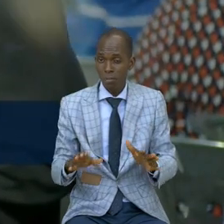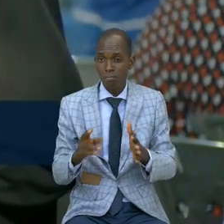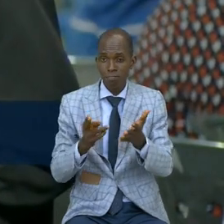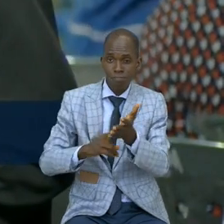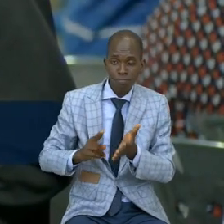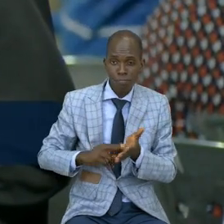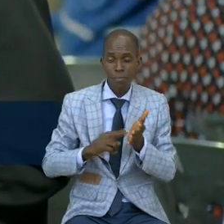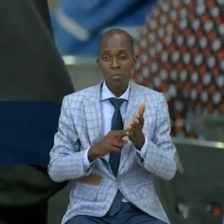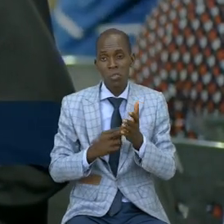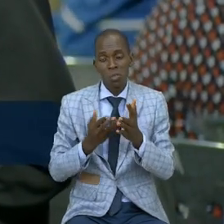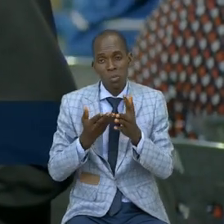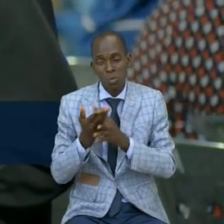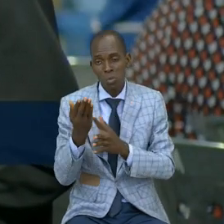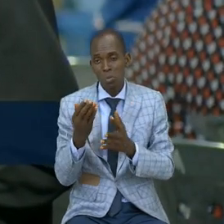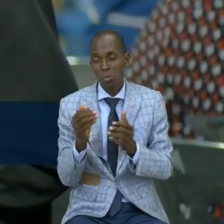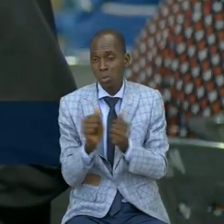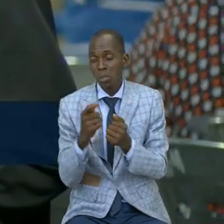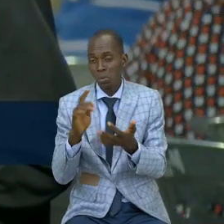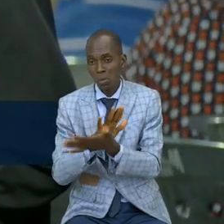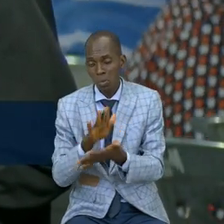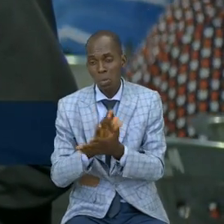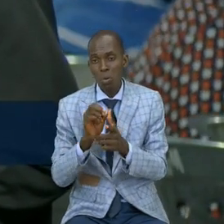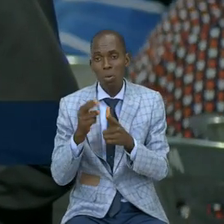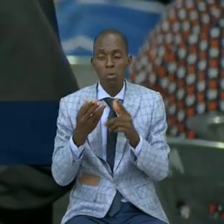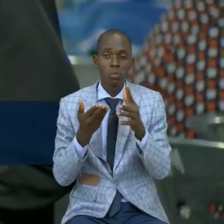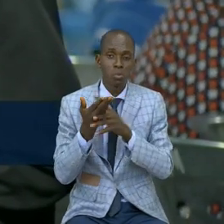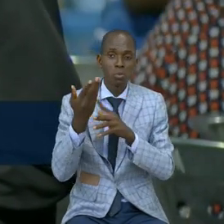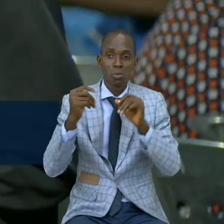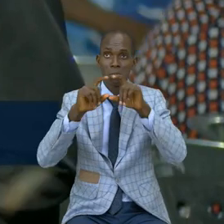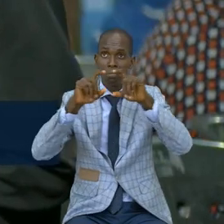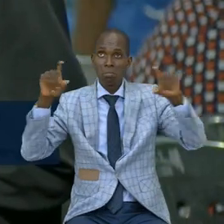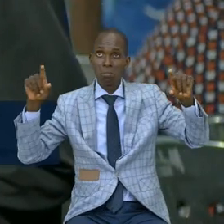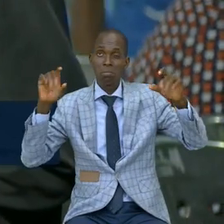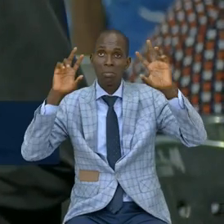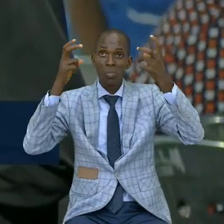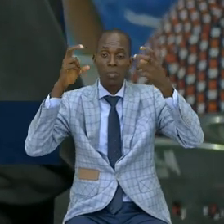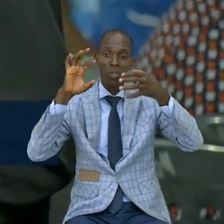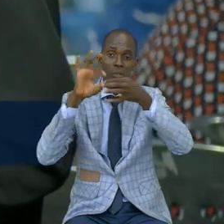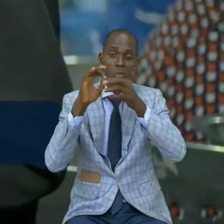converts, pray. Tell the Lord, today is my day.